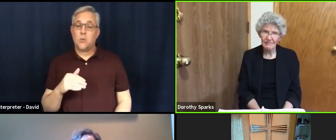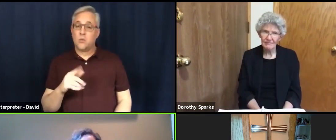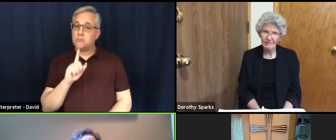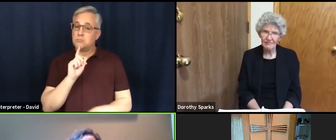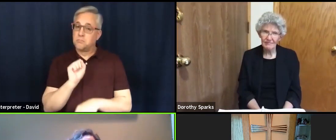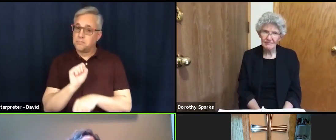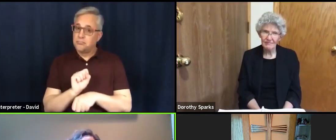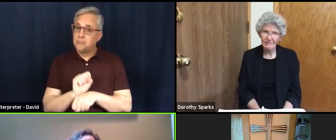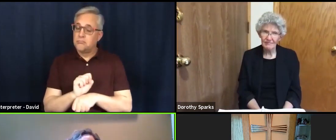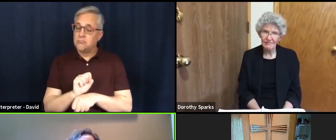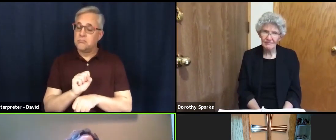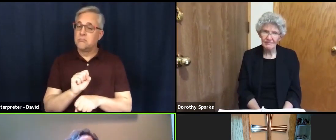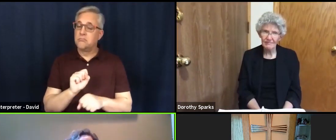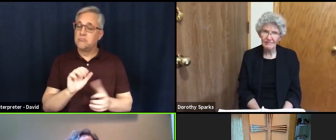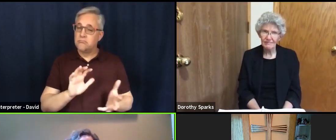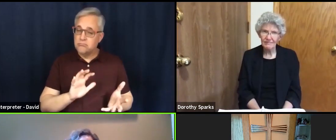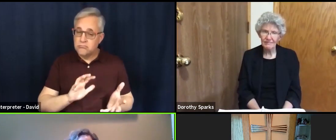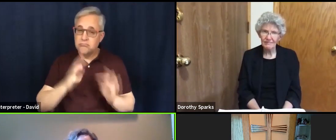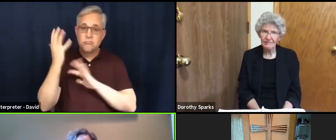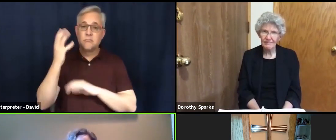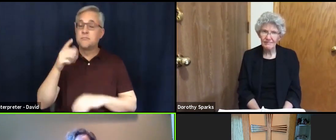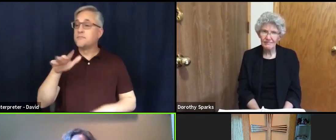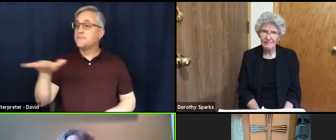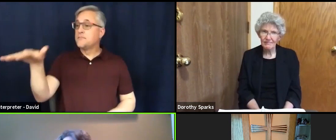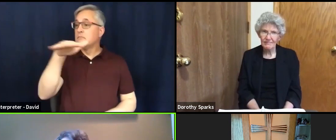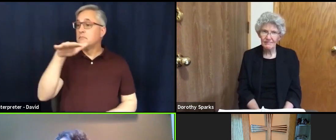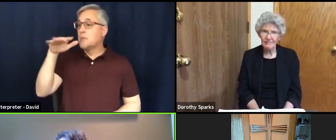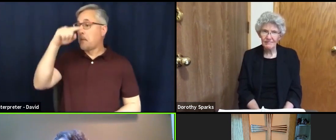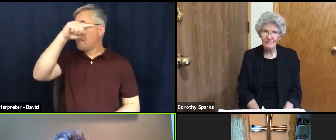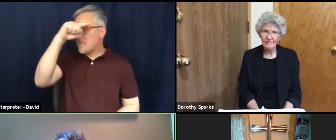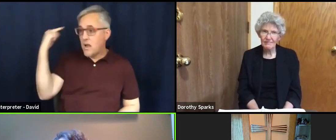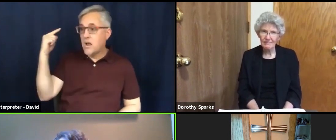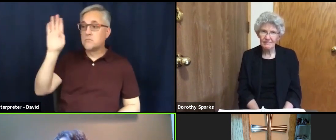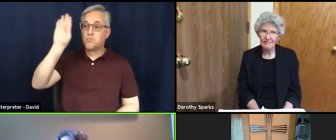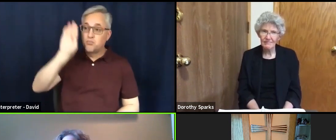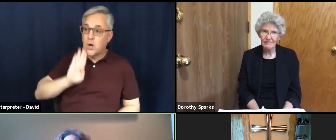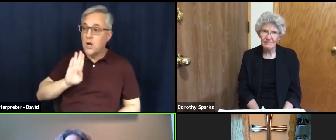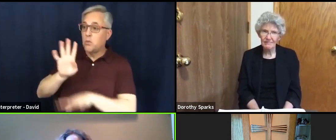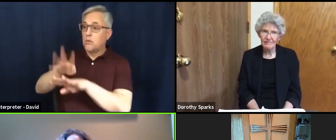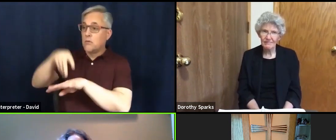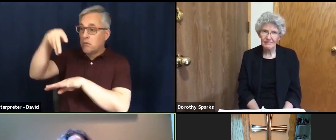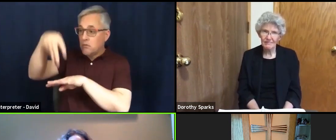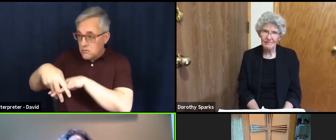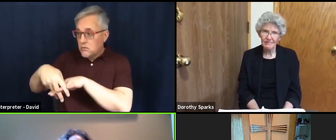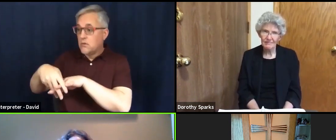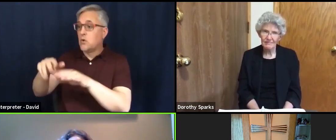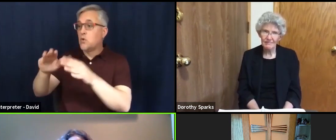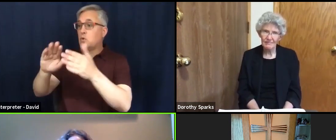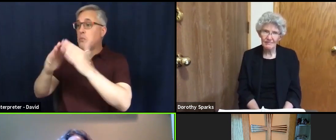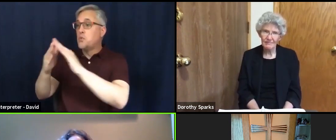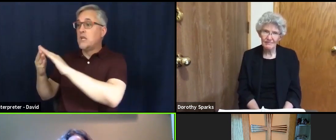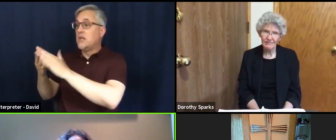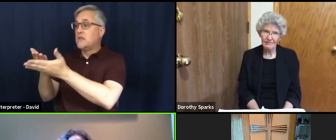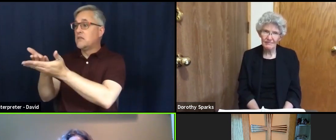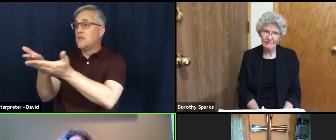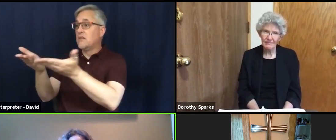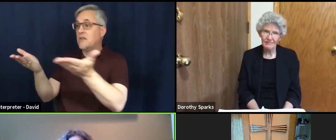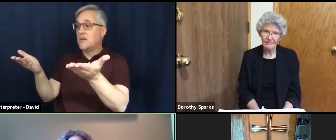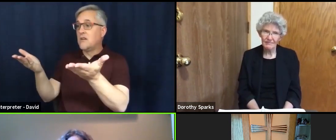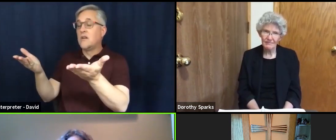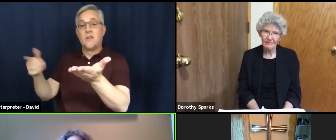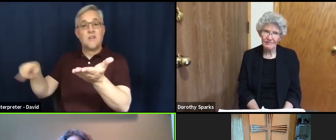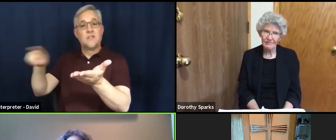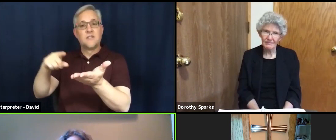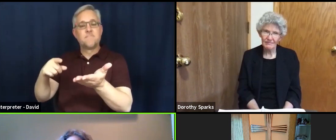the Black and Brown and Indigenous communities are inviting us to do something